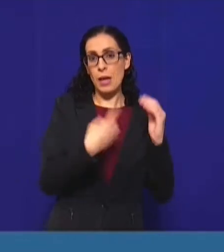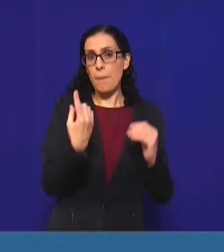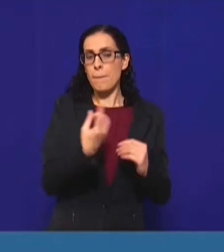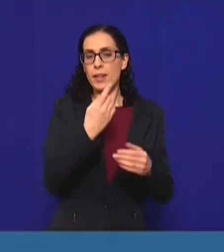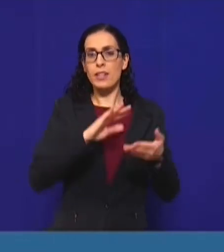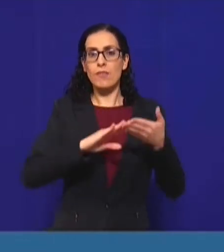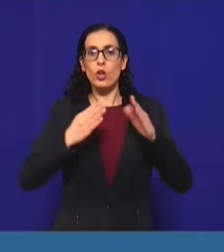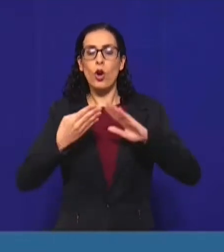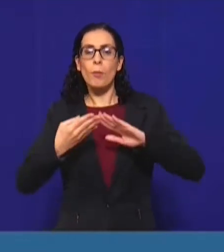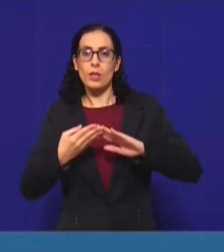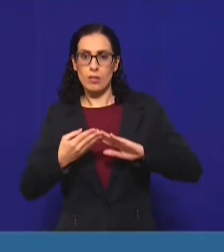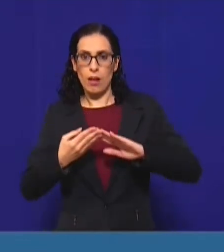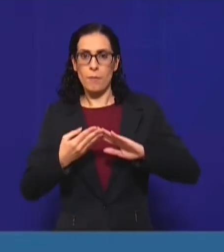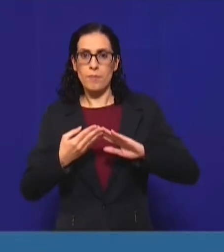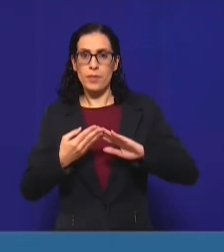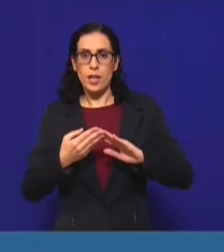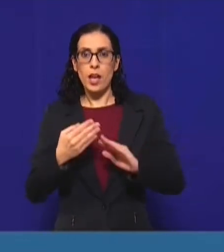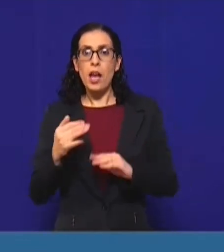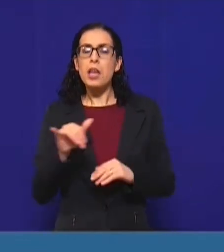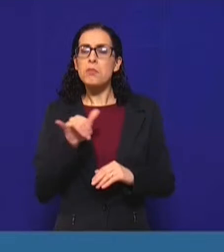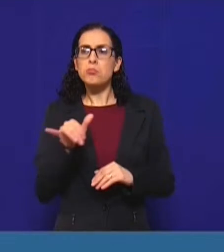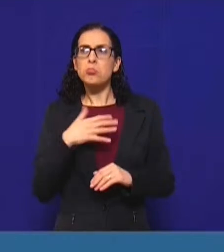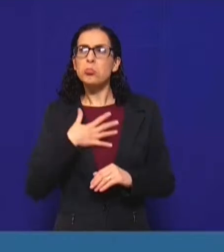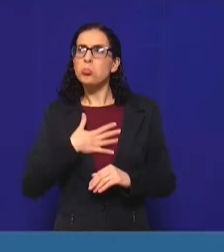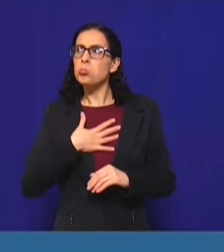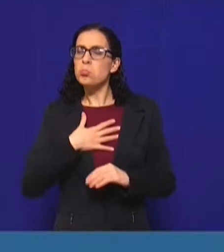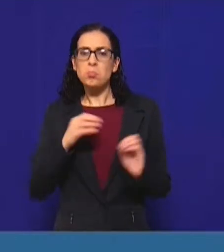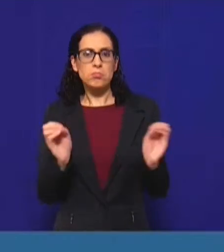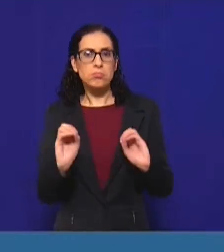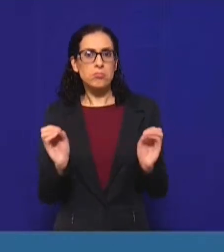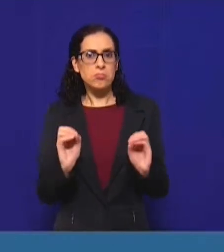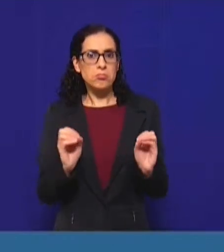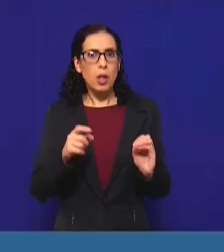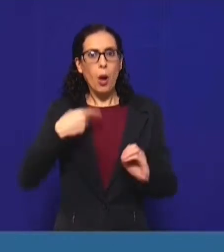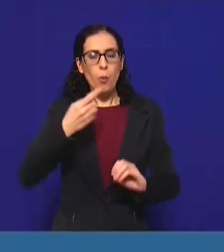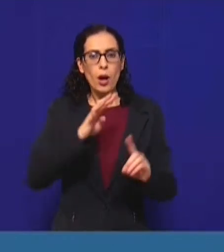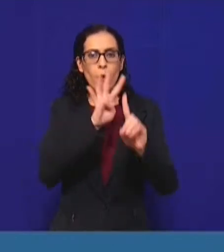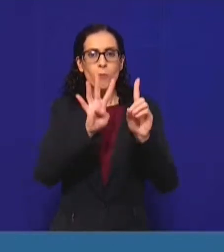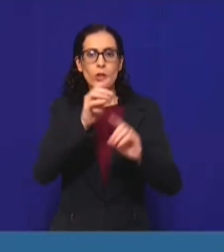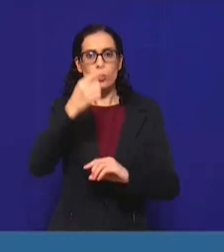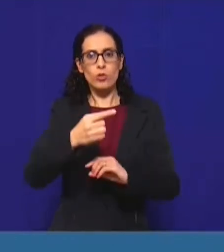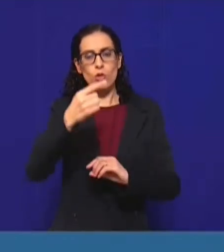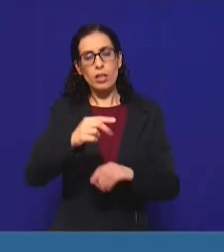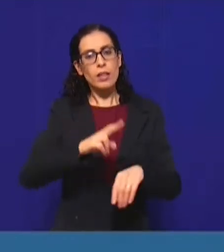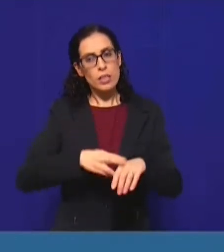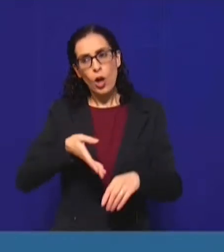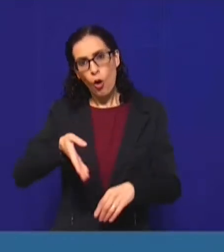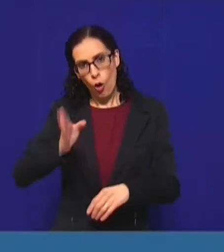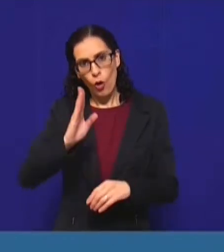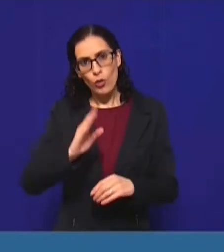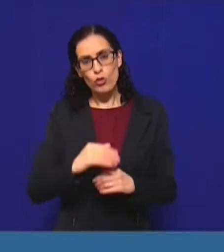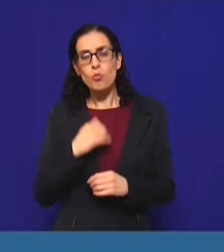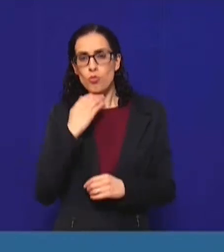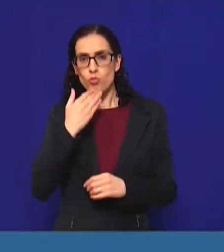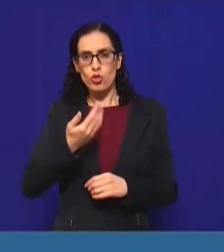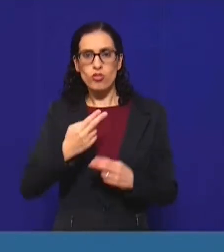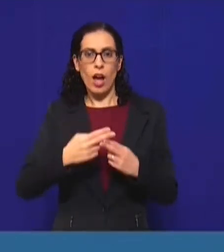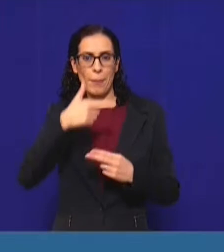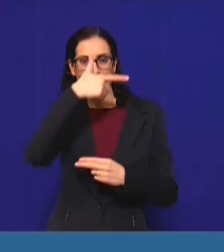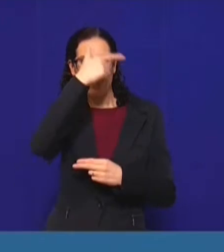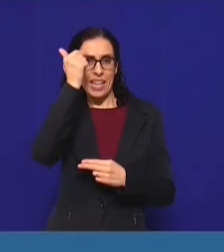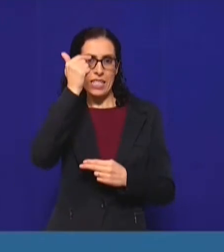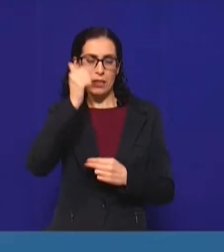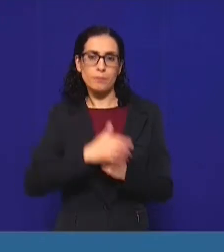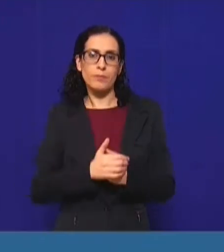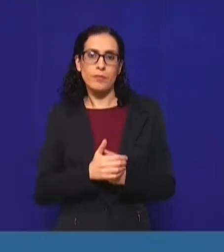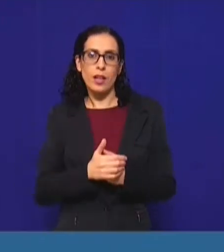fil-komunità li m'għandhomx l-ebda sintomi wara li għaddu 14 il-ġurnata jkun jistgħu joħorġu. U allura inti l-każijiet li jkunu